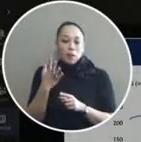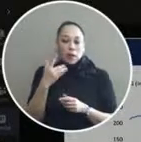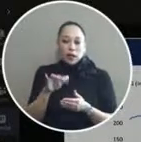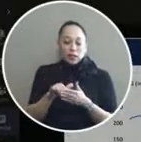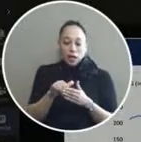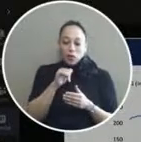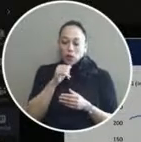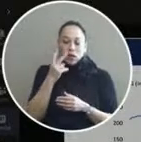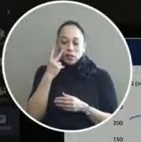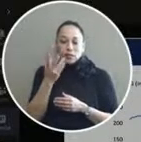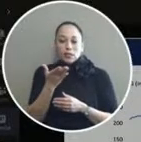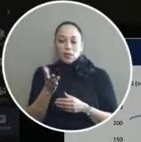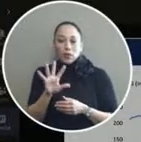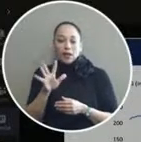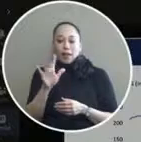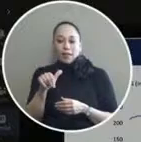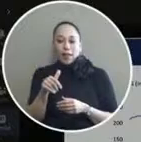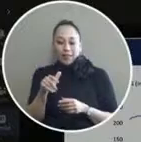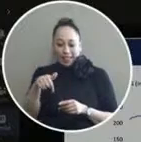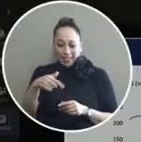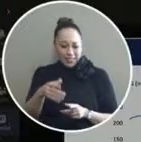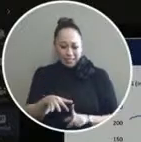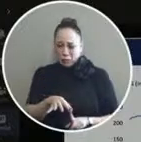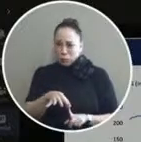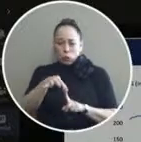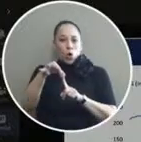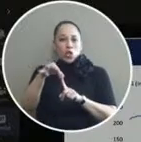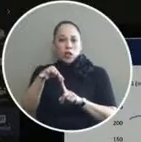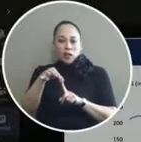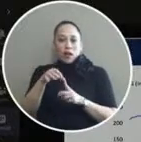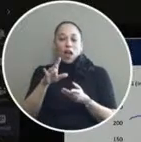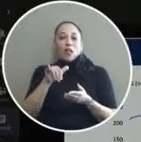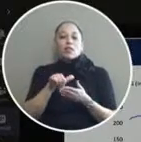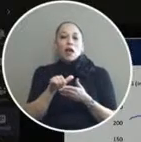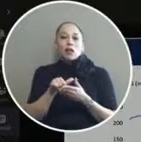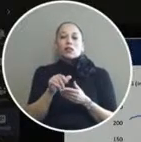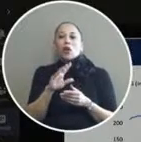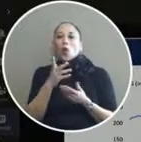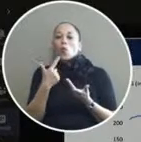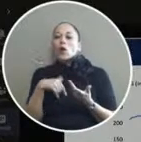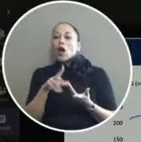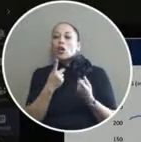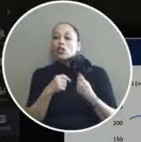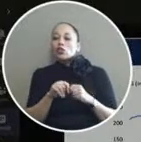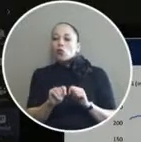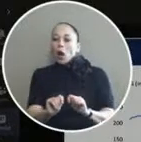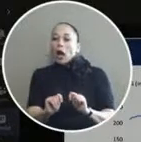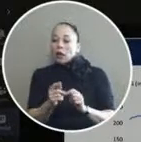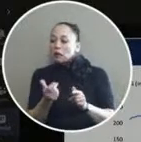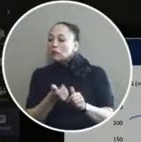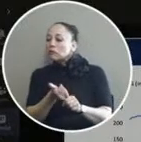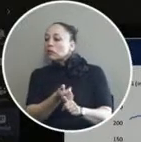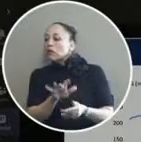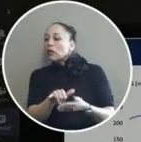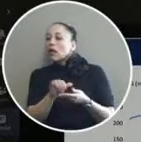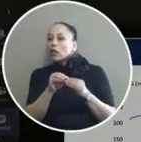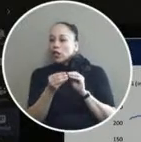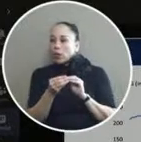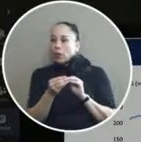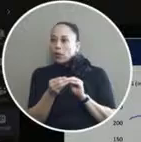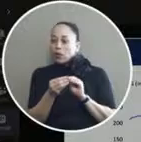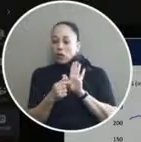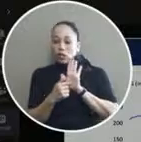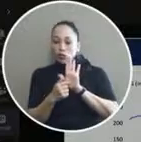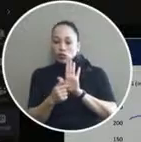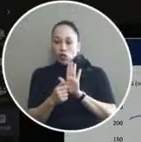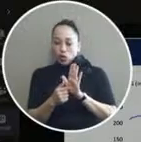like this before. It's just completely unique. So right on point. We are tracking those figures. Right now, here we're just showing